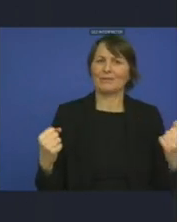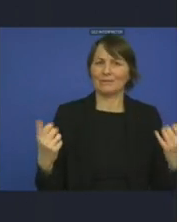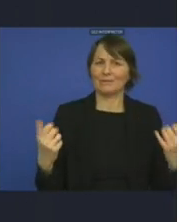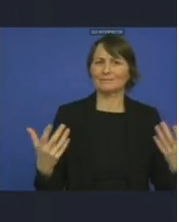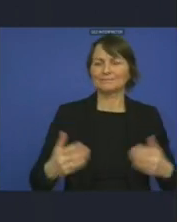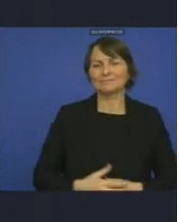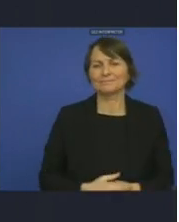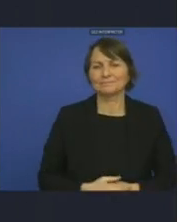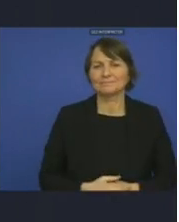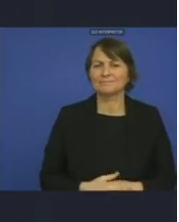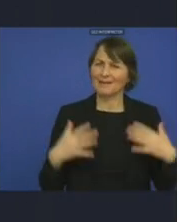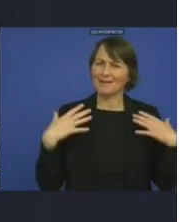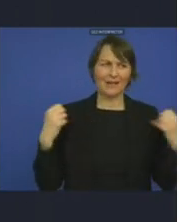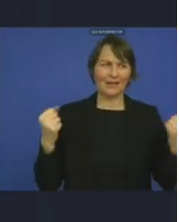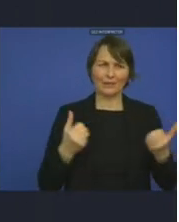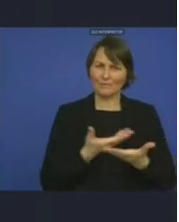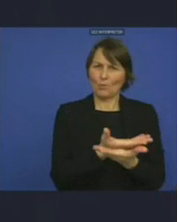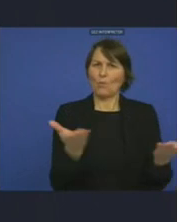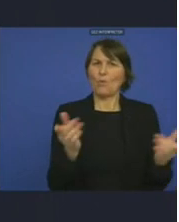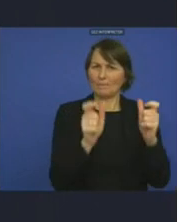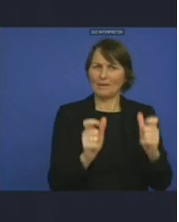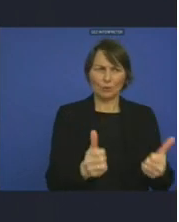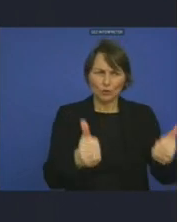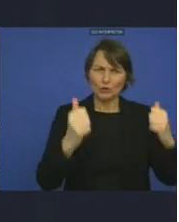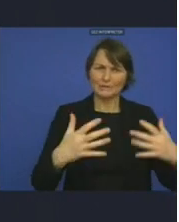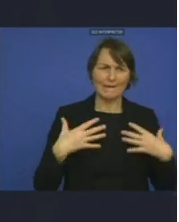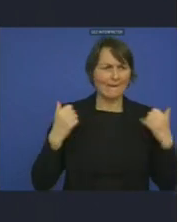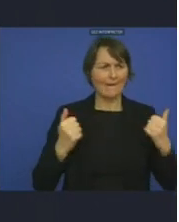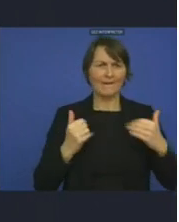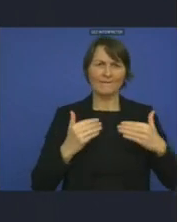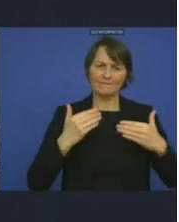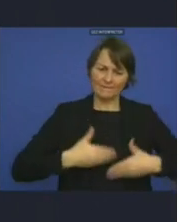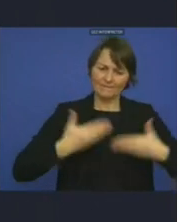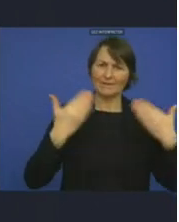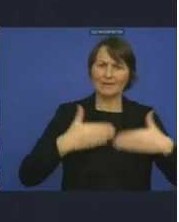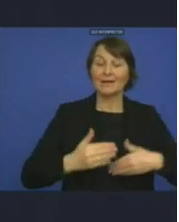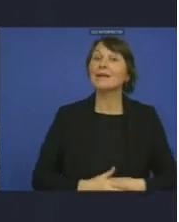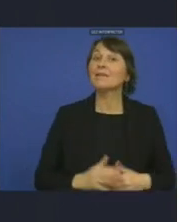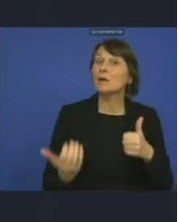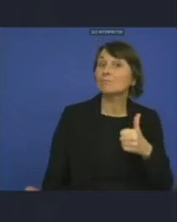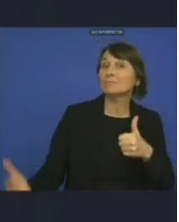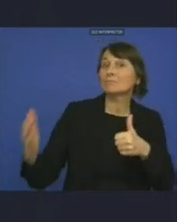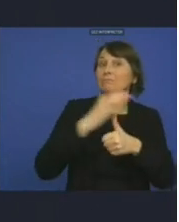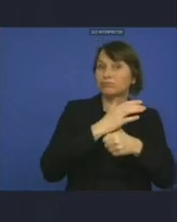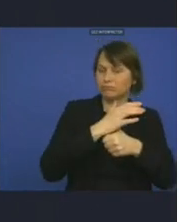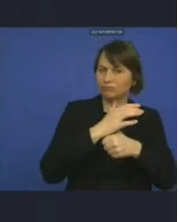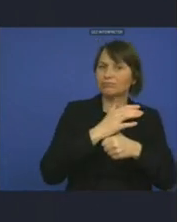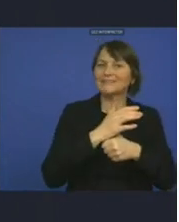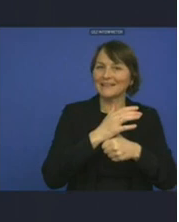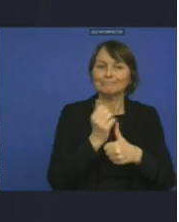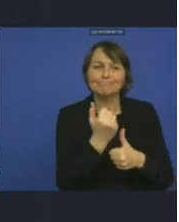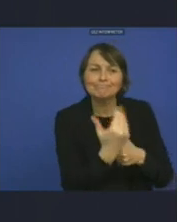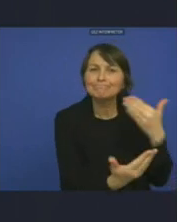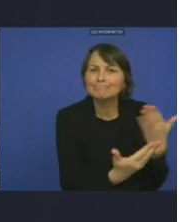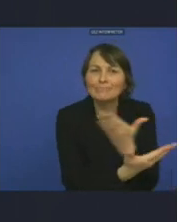healthy lifestyles for all. This is our new priority that is here to accommodate the Healthy Lifestyle for All initiative that